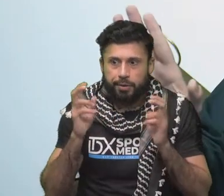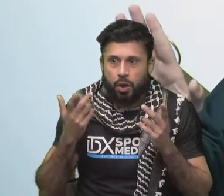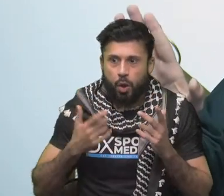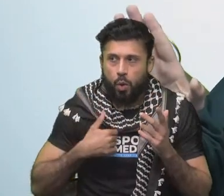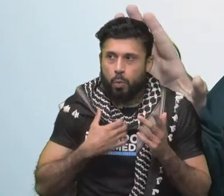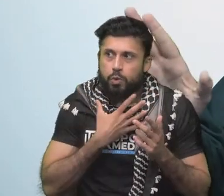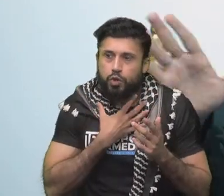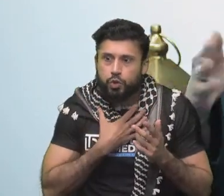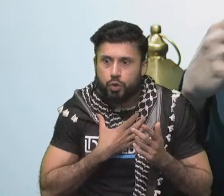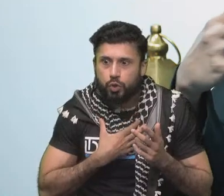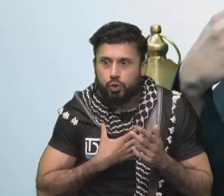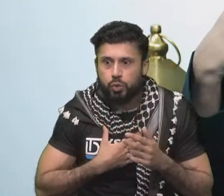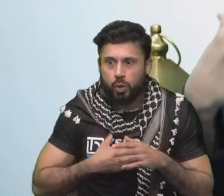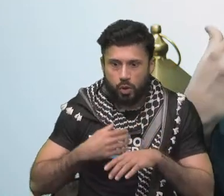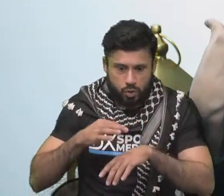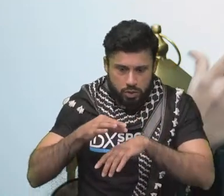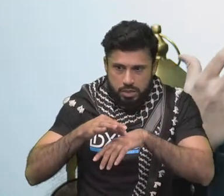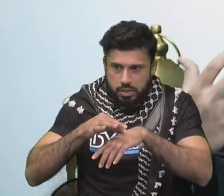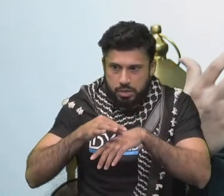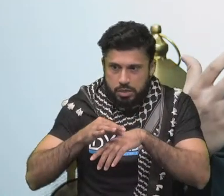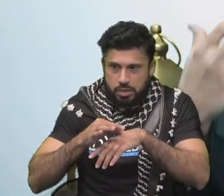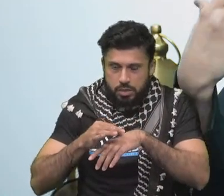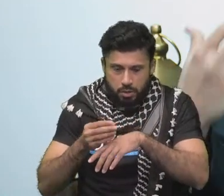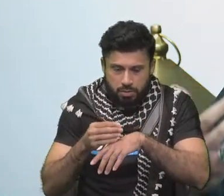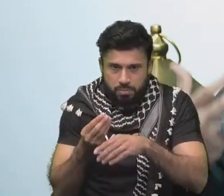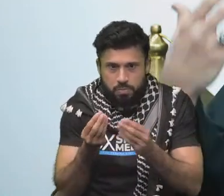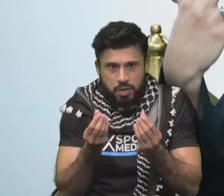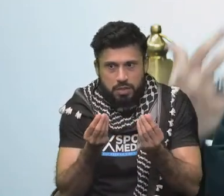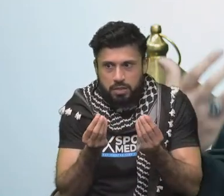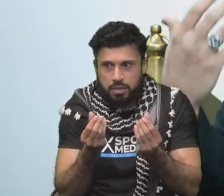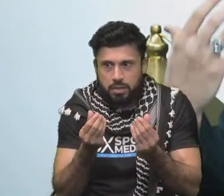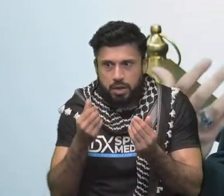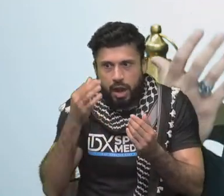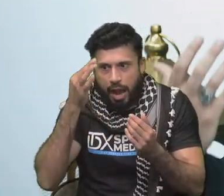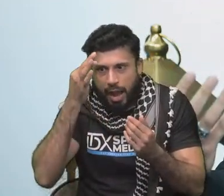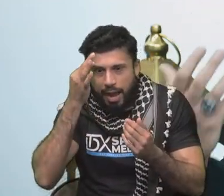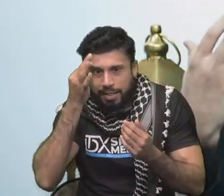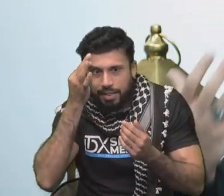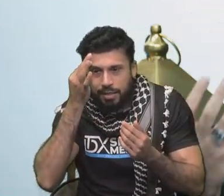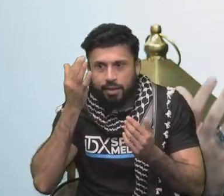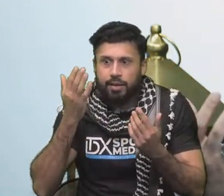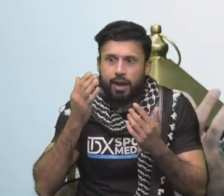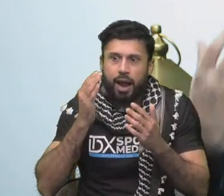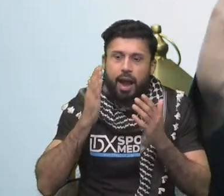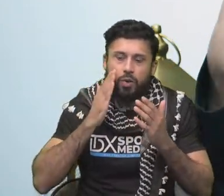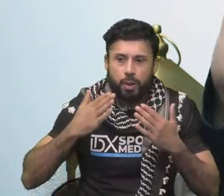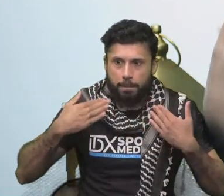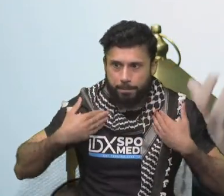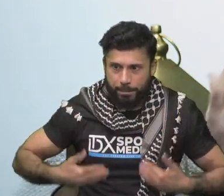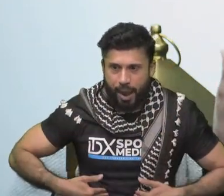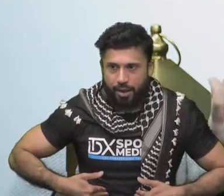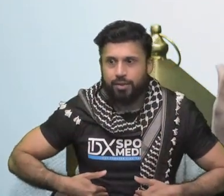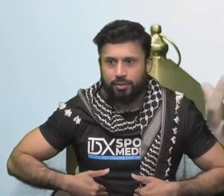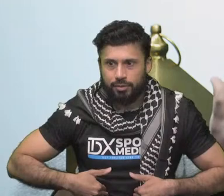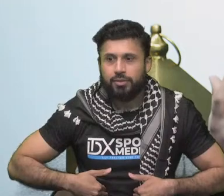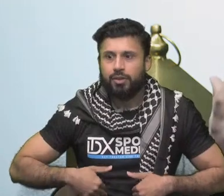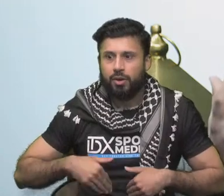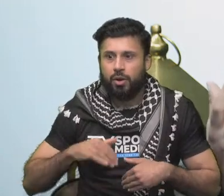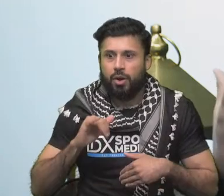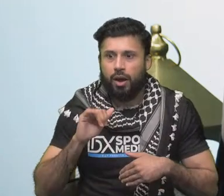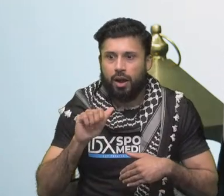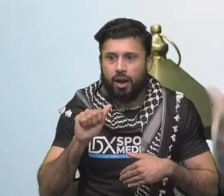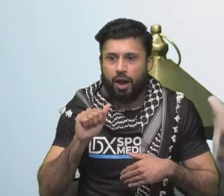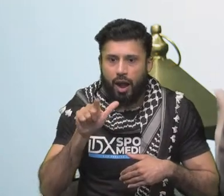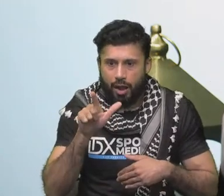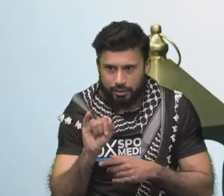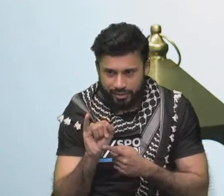wish I was, like, they were so afraid of their sins. Abu Bakr, Umar, Uthman, Ali, Khulafa al-Rashidin, the best of this ummah.